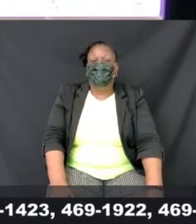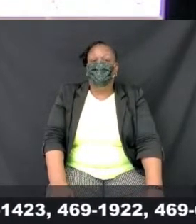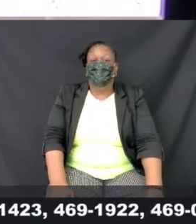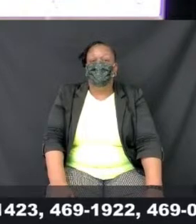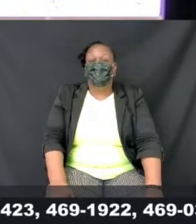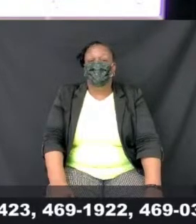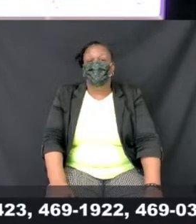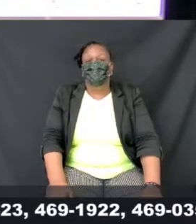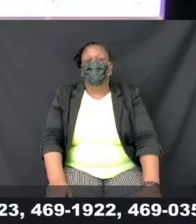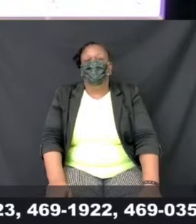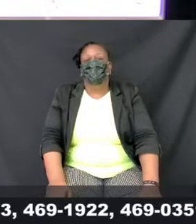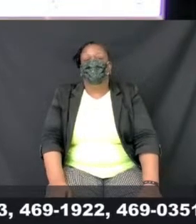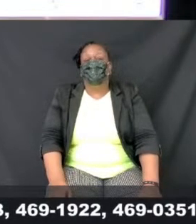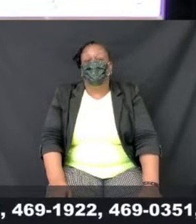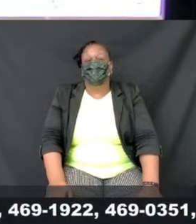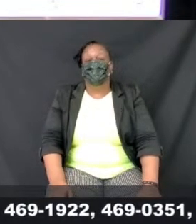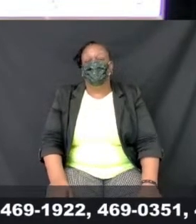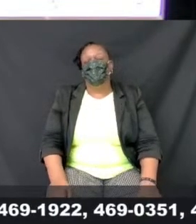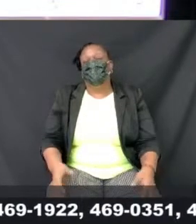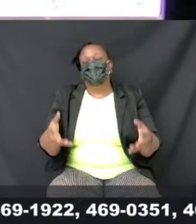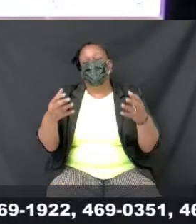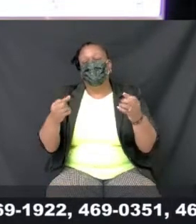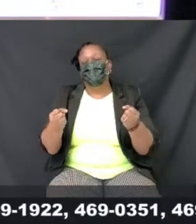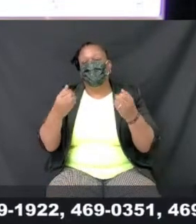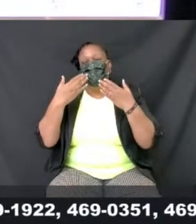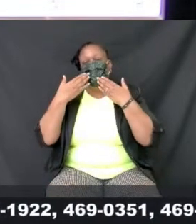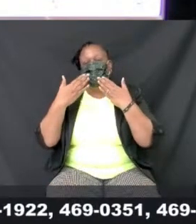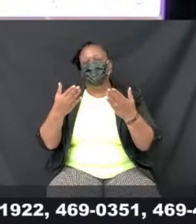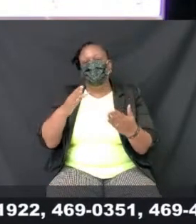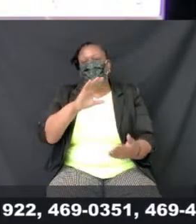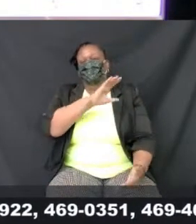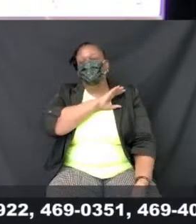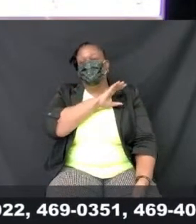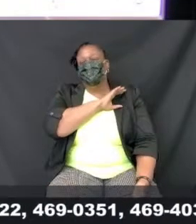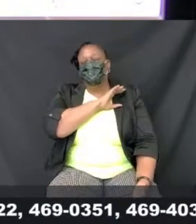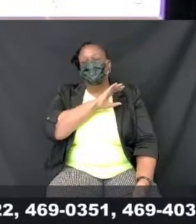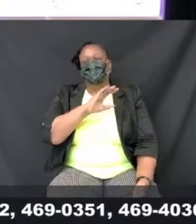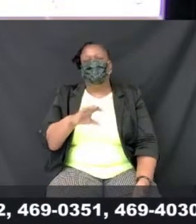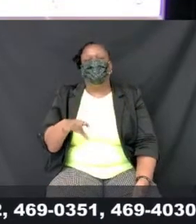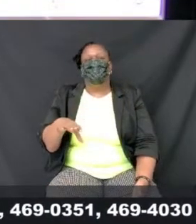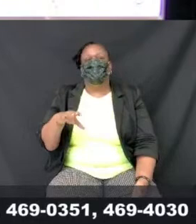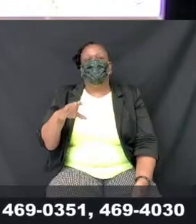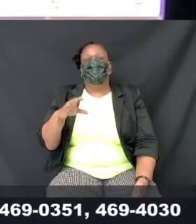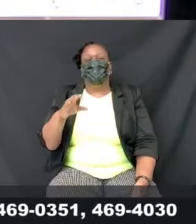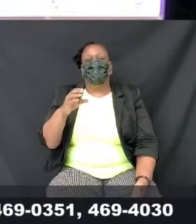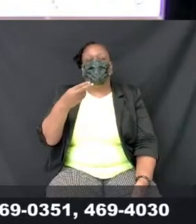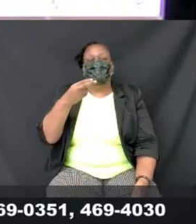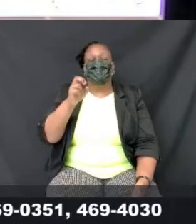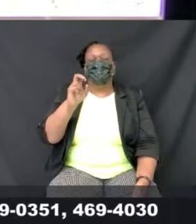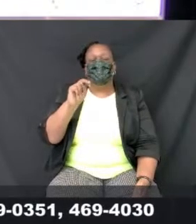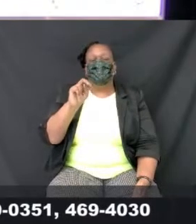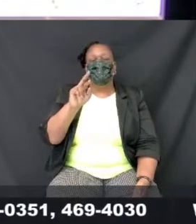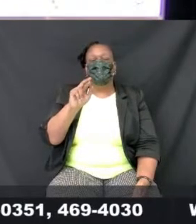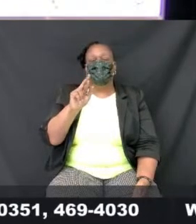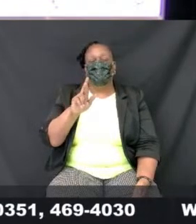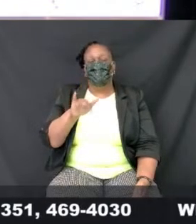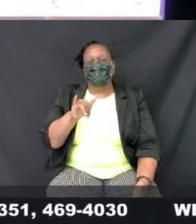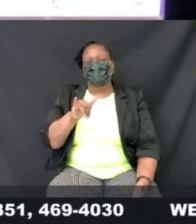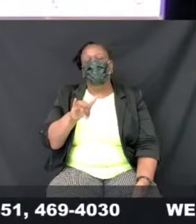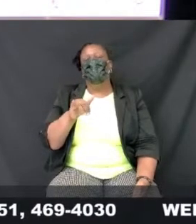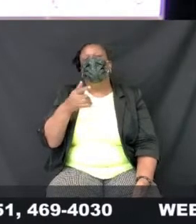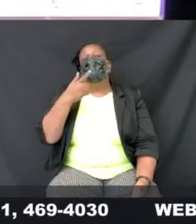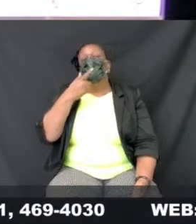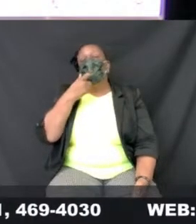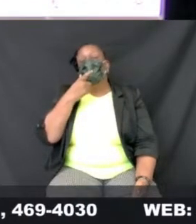Superintendent Cromwell Henry for his presentation. I thank the Honorable Wendy Phipps. Of course,